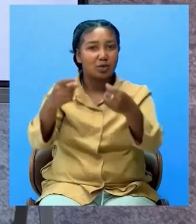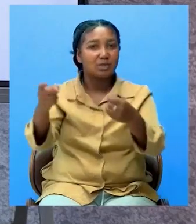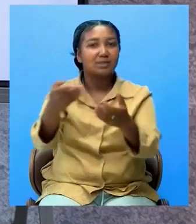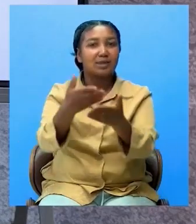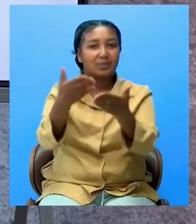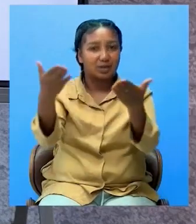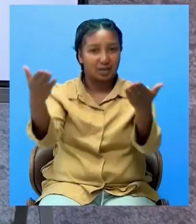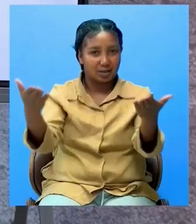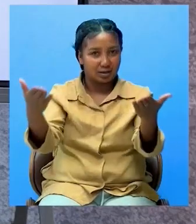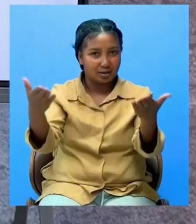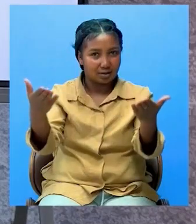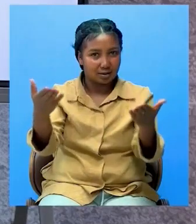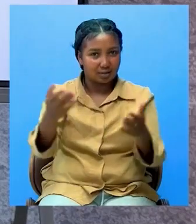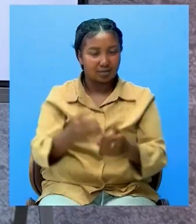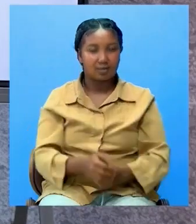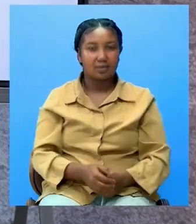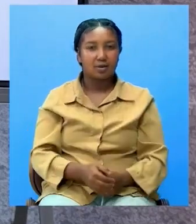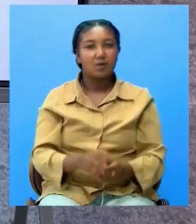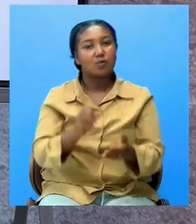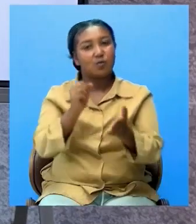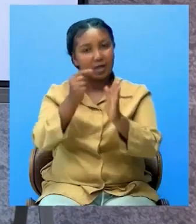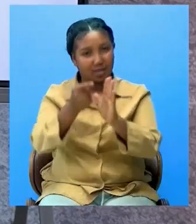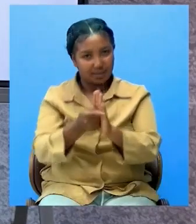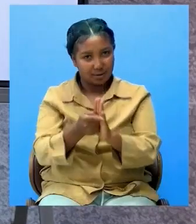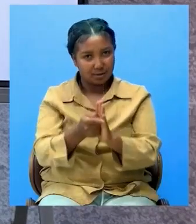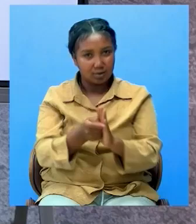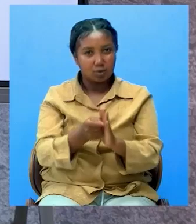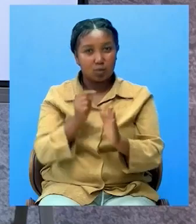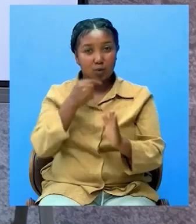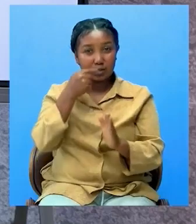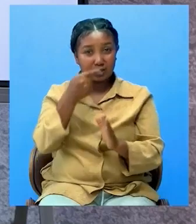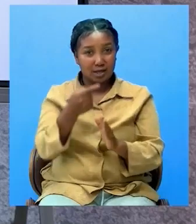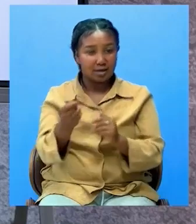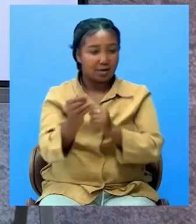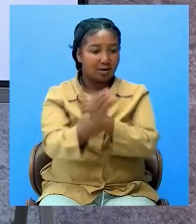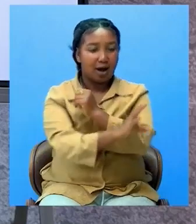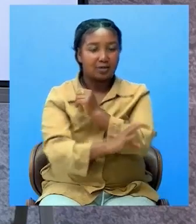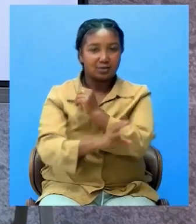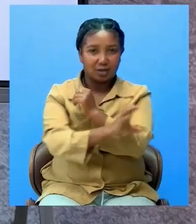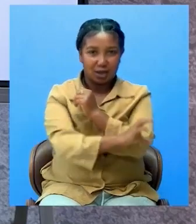something in all. For example, when we say country,